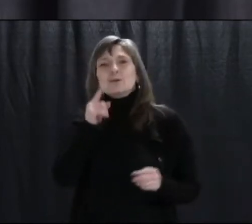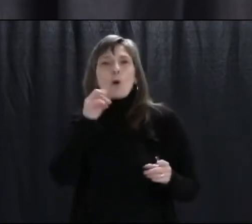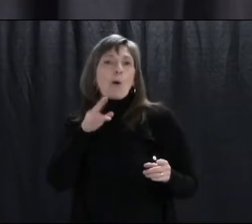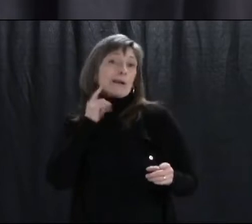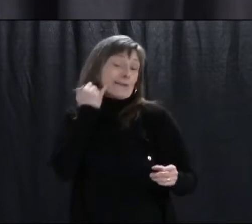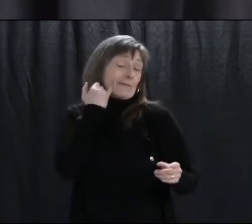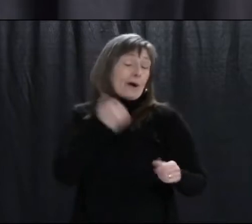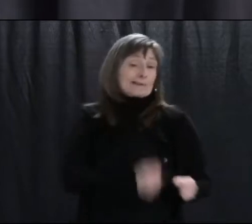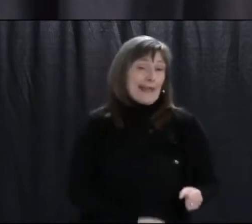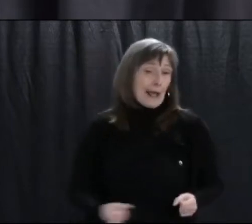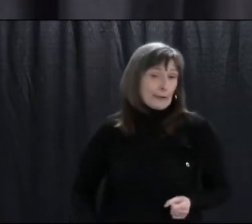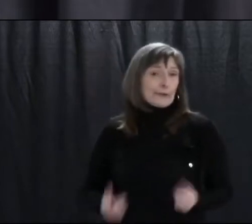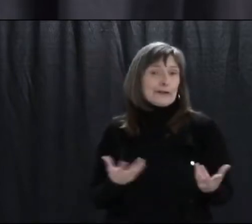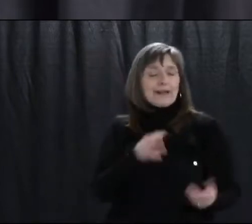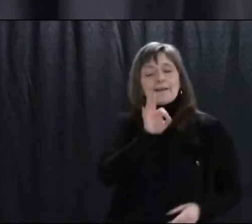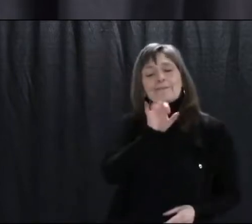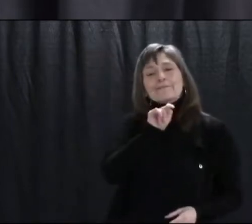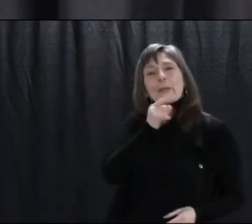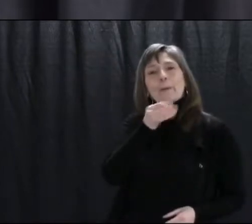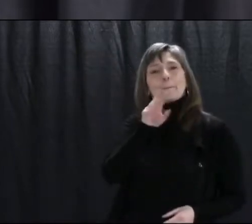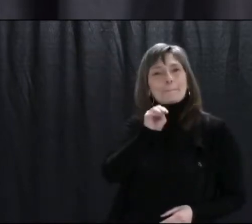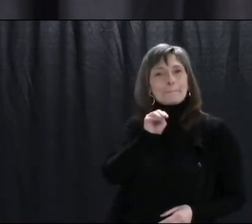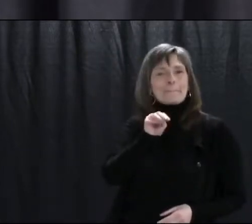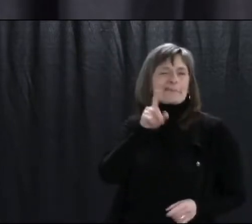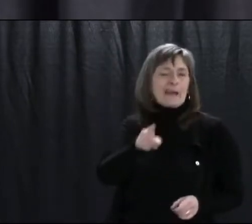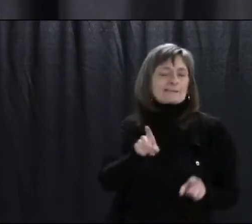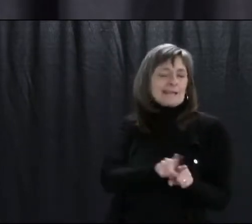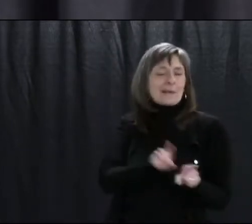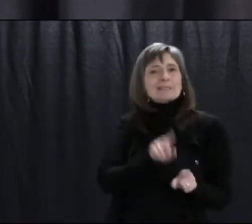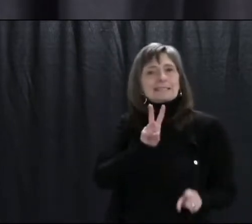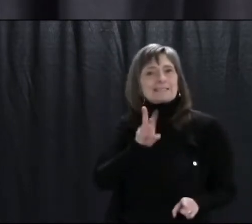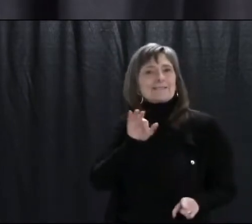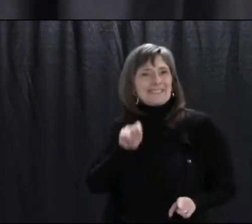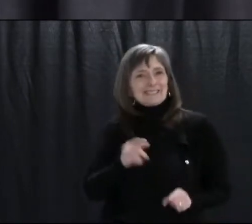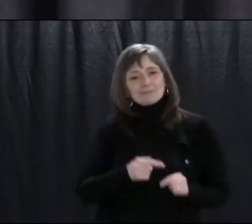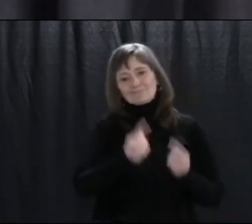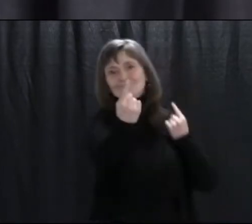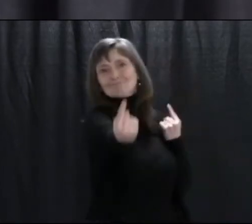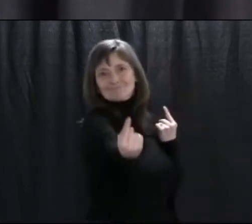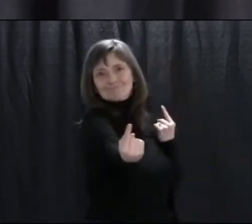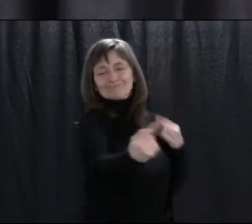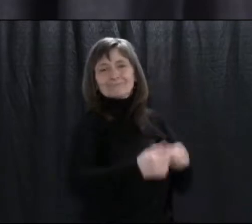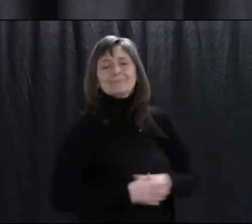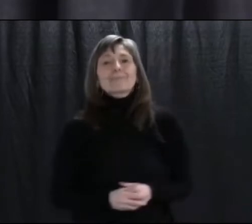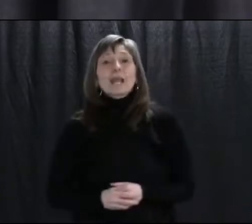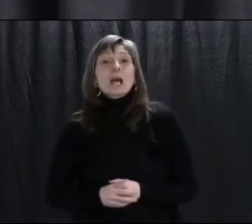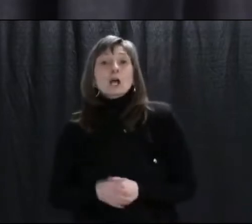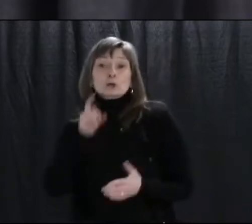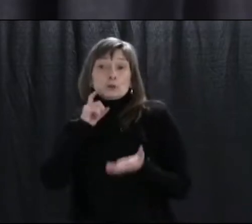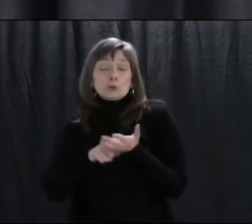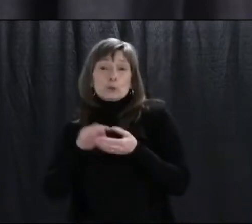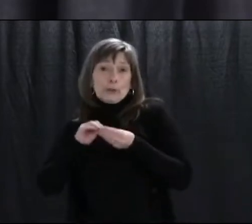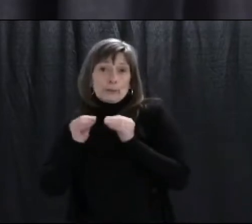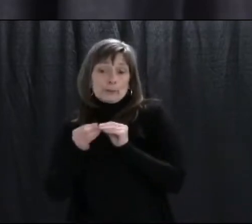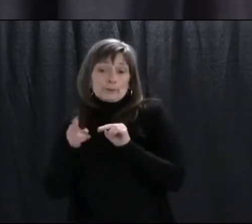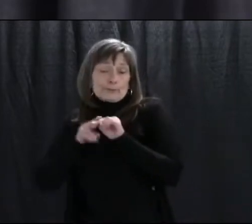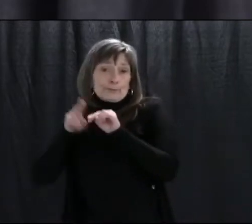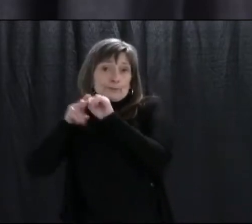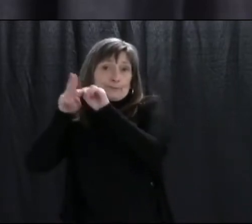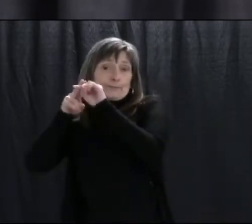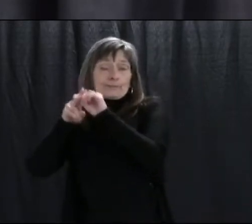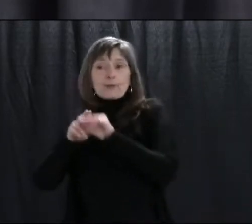those of you who have been looking at the numbers, you can see that the numbers are climbing. None of the individuals so